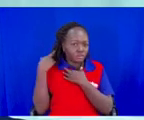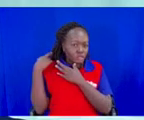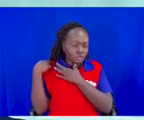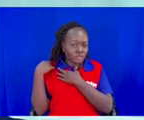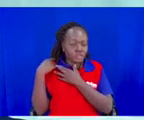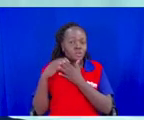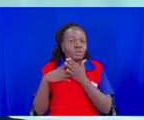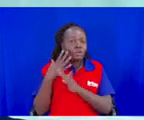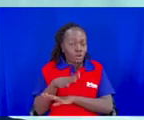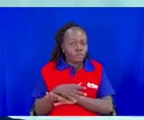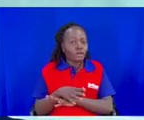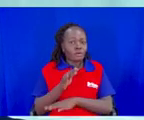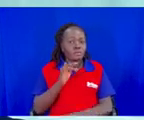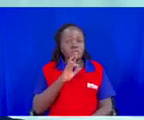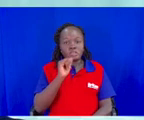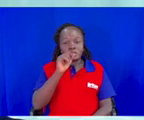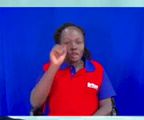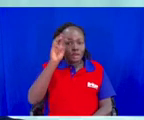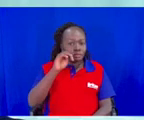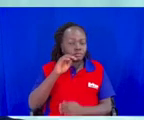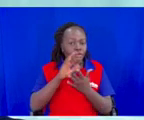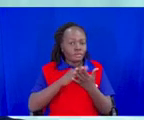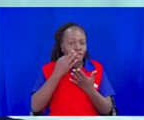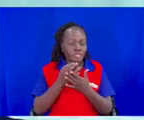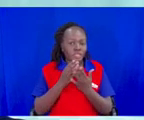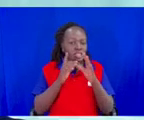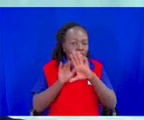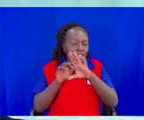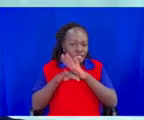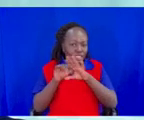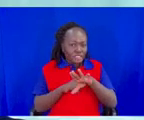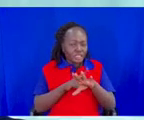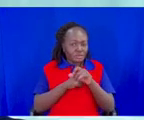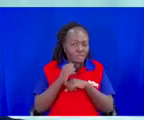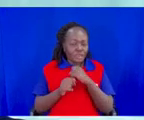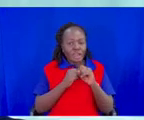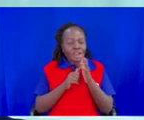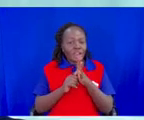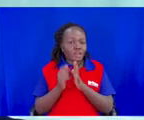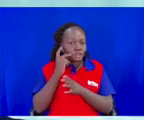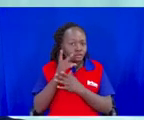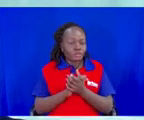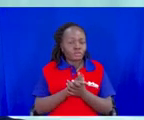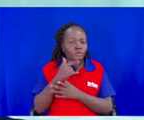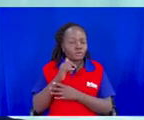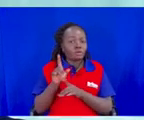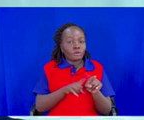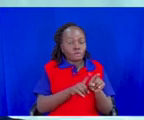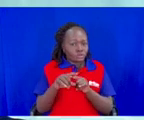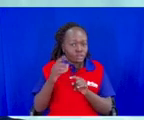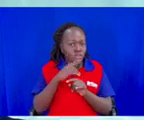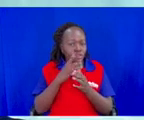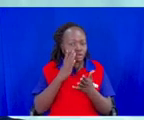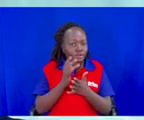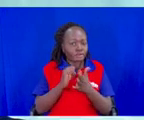over the Britam Unit Trust Funds during the year under review. We also wish to confirm that the trustee is responsible for